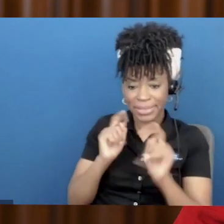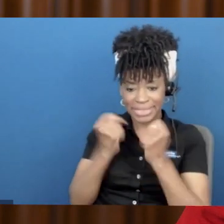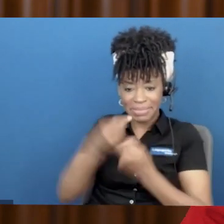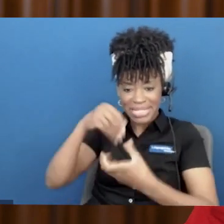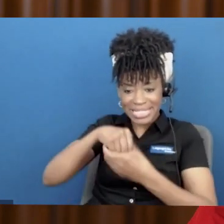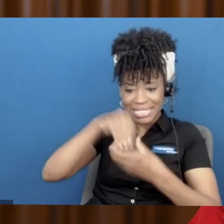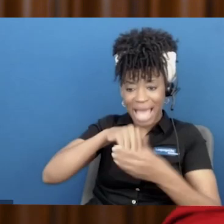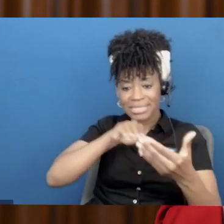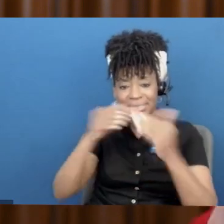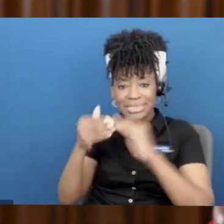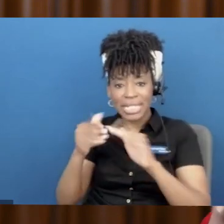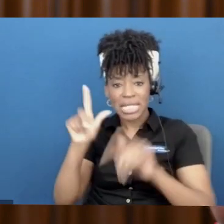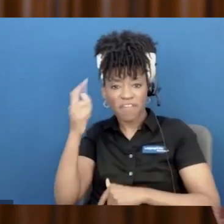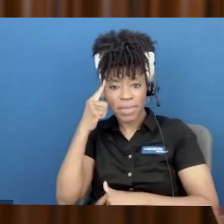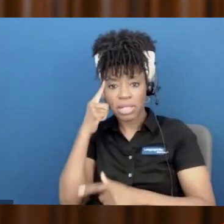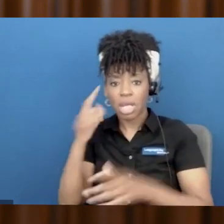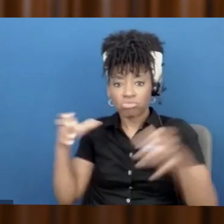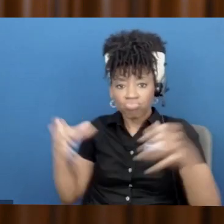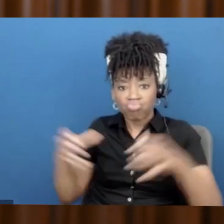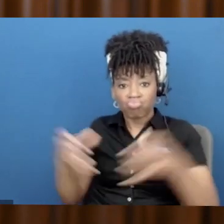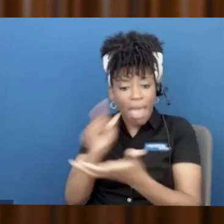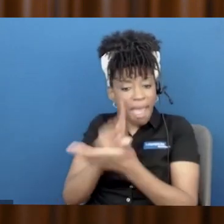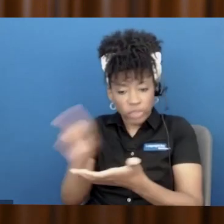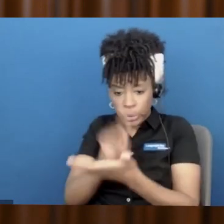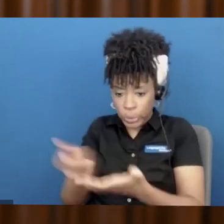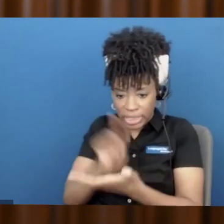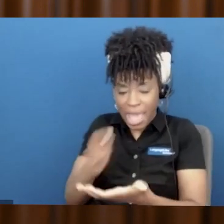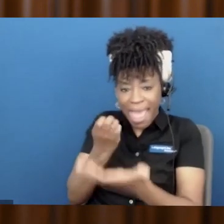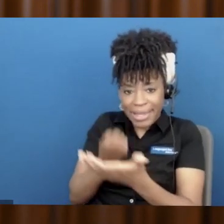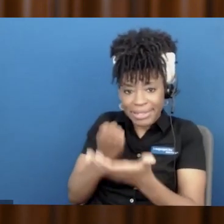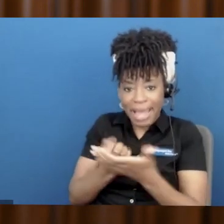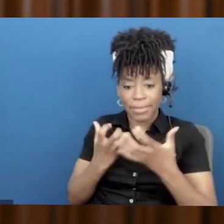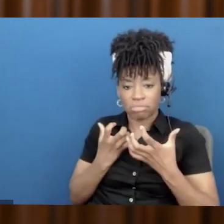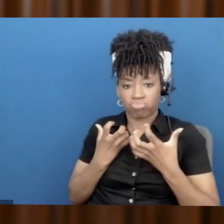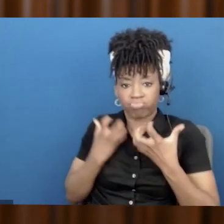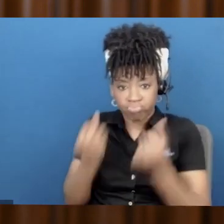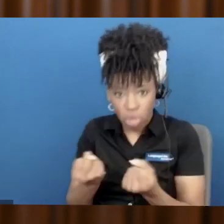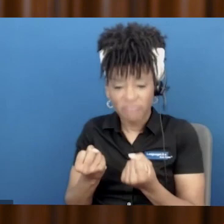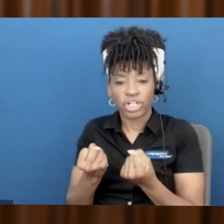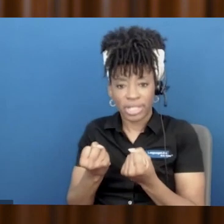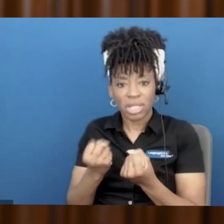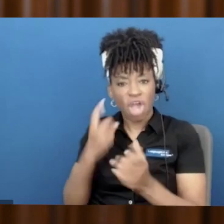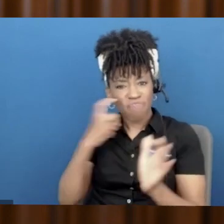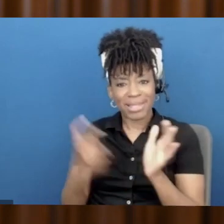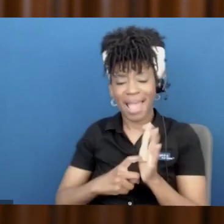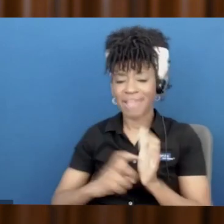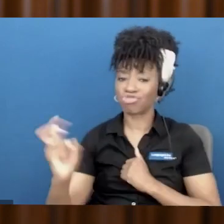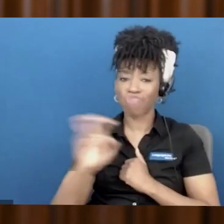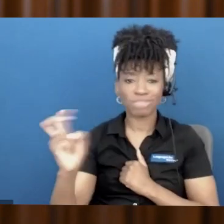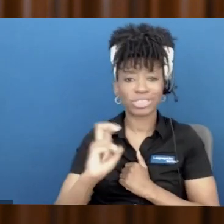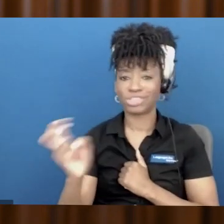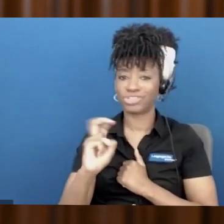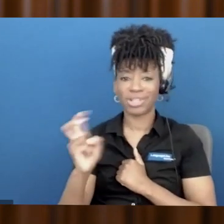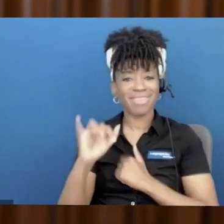weekly to work on every aspect of economic relief and recovery. Recognizing that transportation is a backbone of